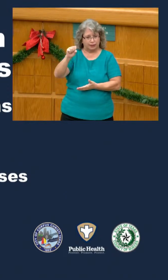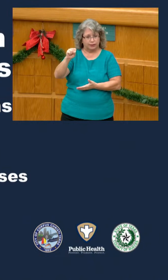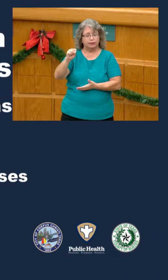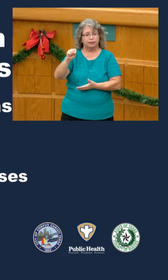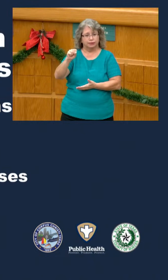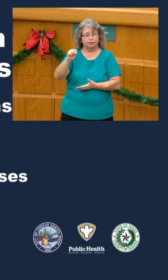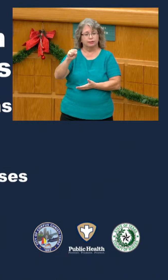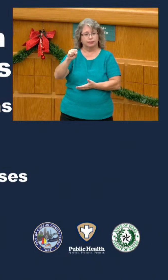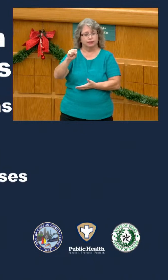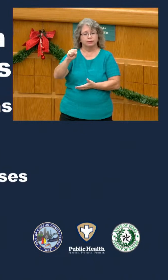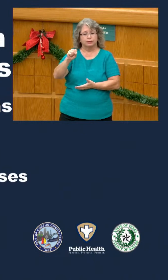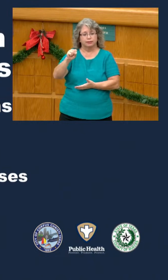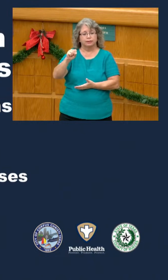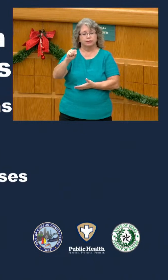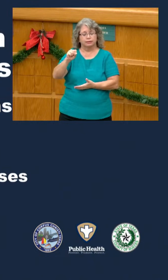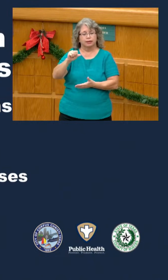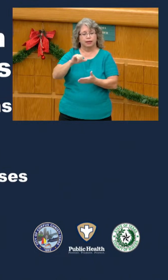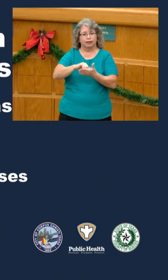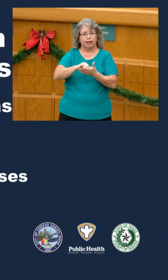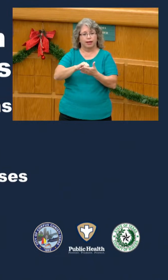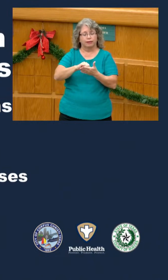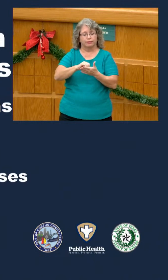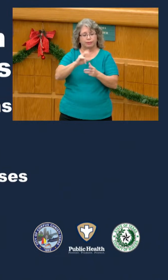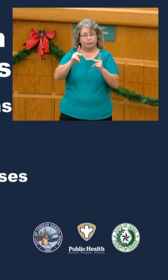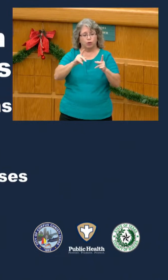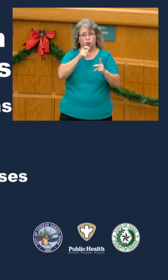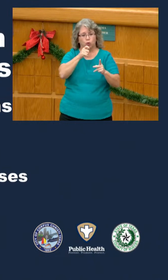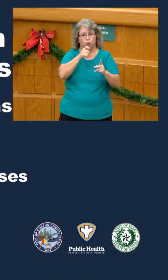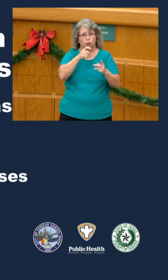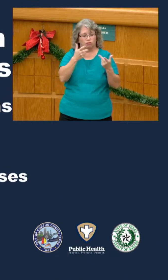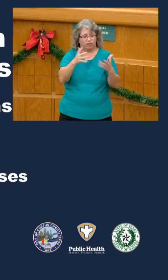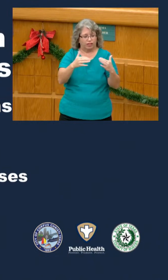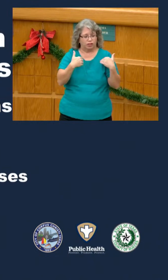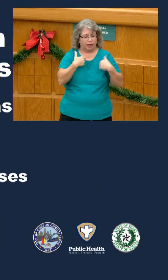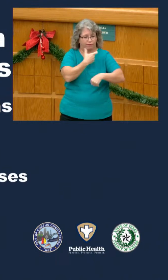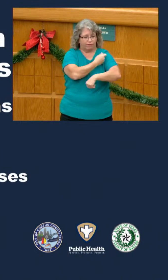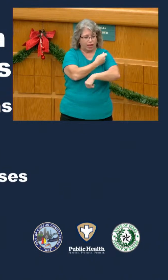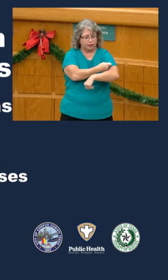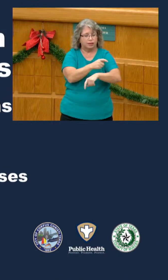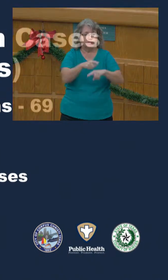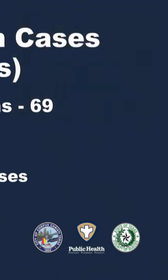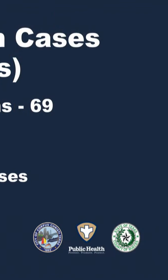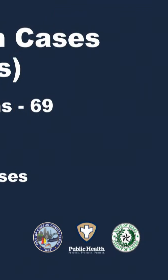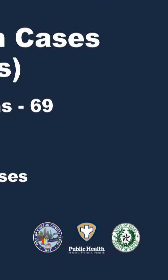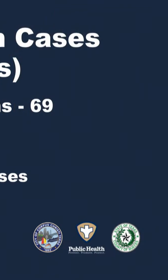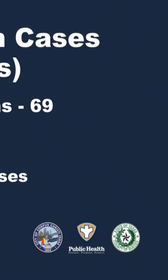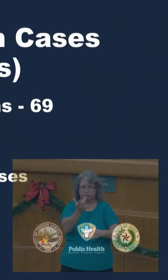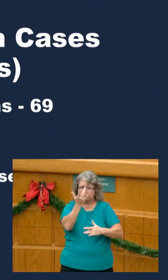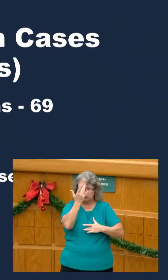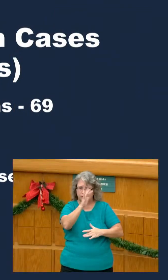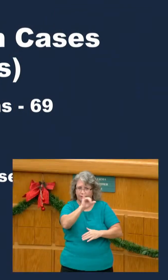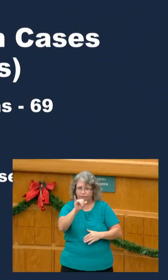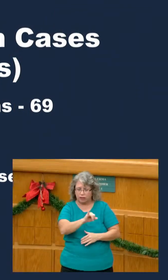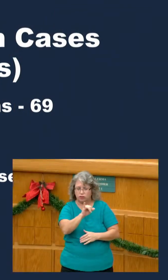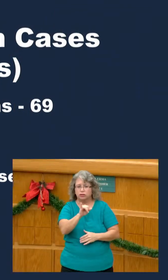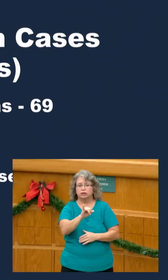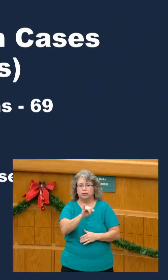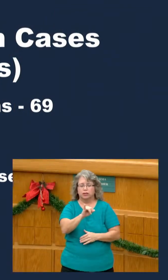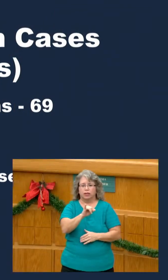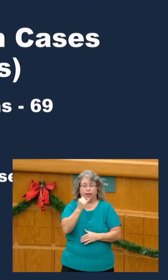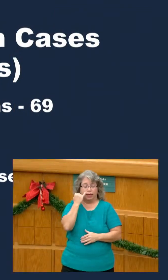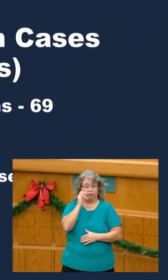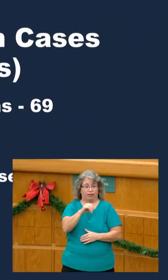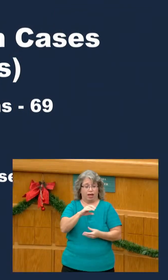that have been infected, even though they're vaccinated. This number here, if we start seeing a change in this is going to cause a red flag for